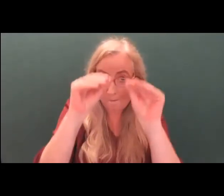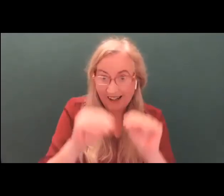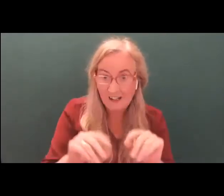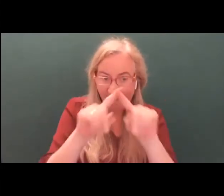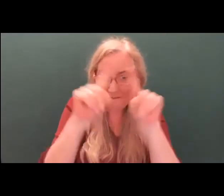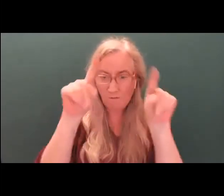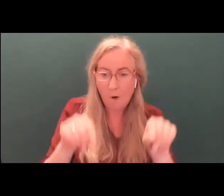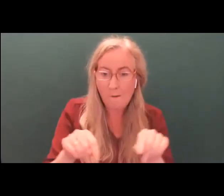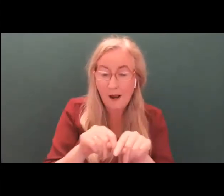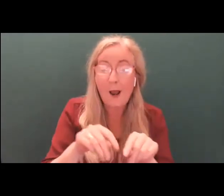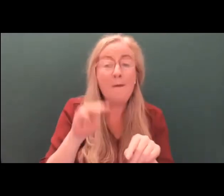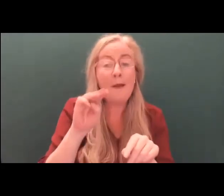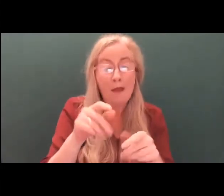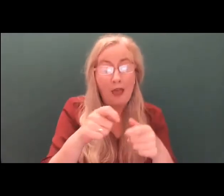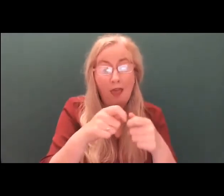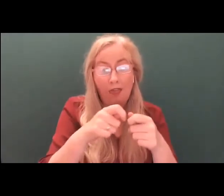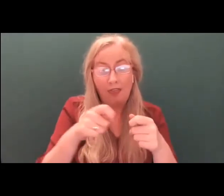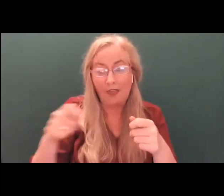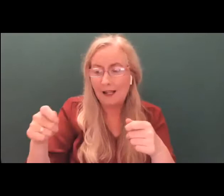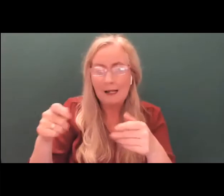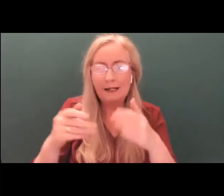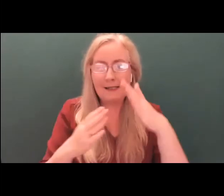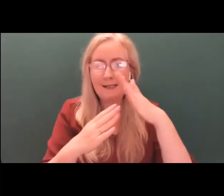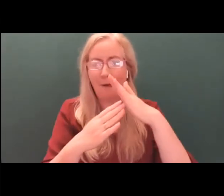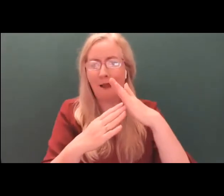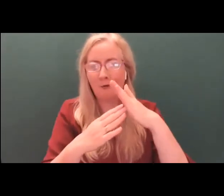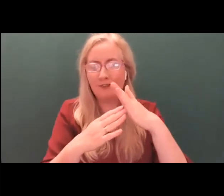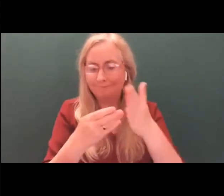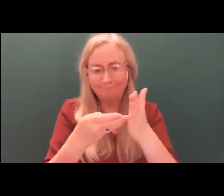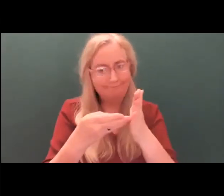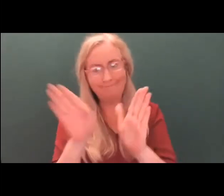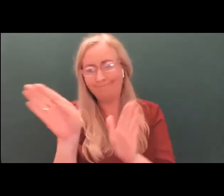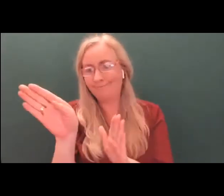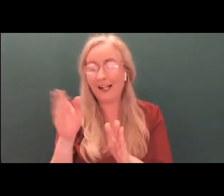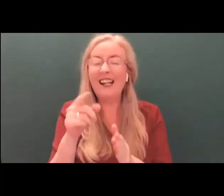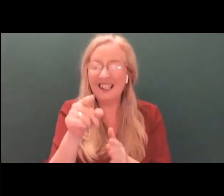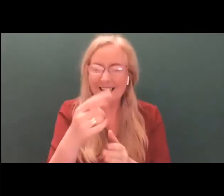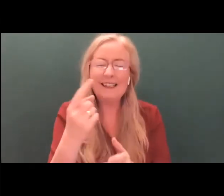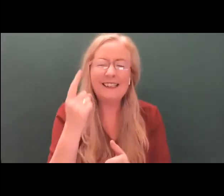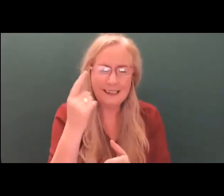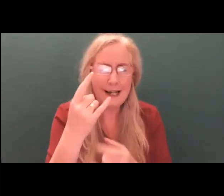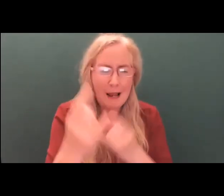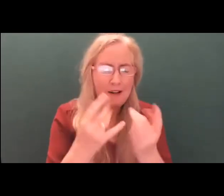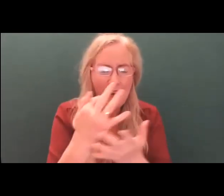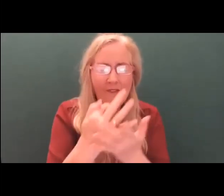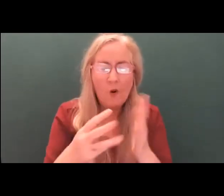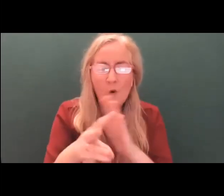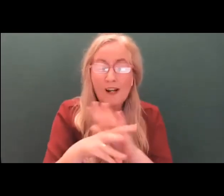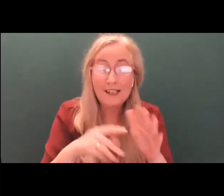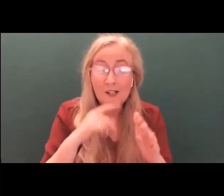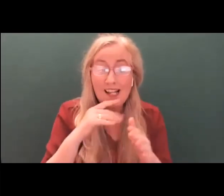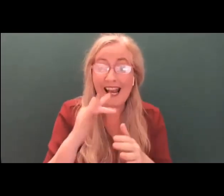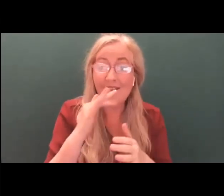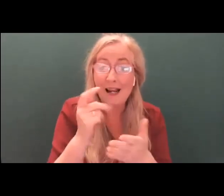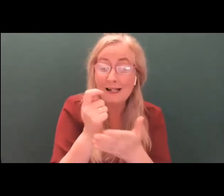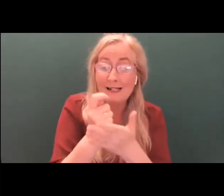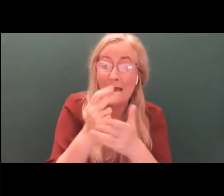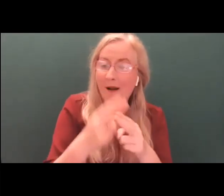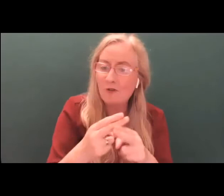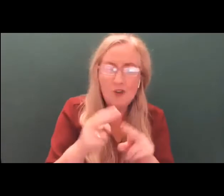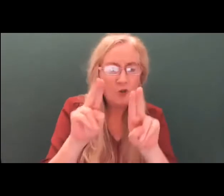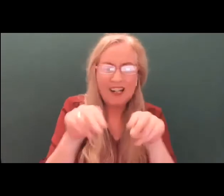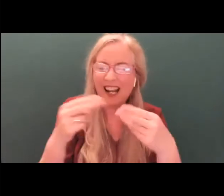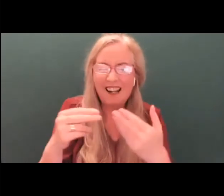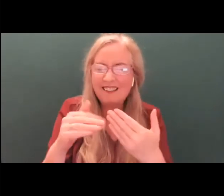time out on you. And we're seeing this happen over the last few weeks. And if it times out, then you won't be able to save what